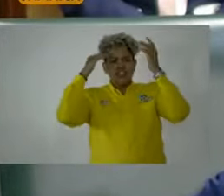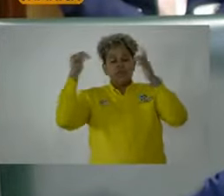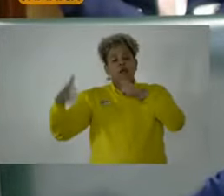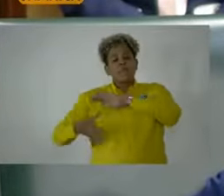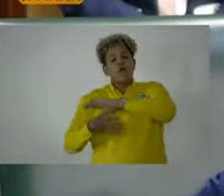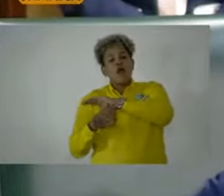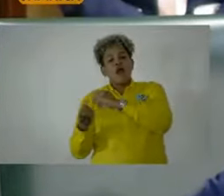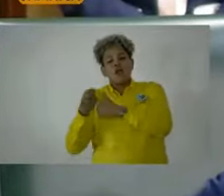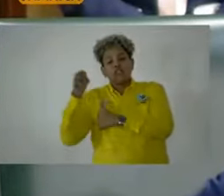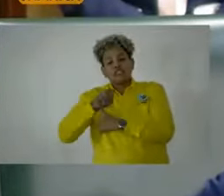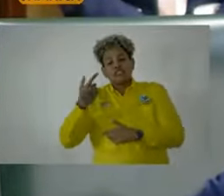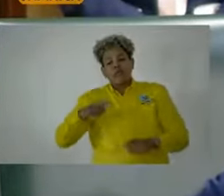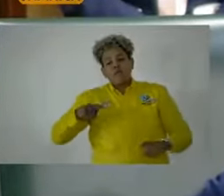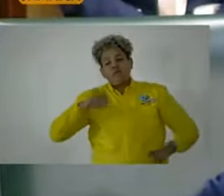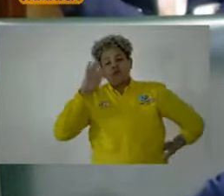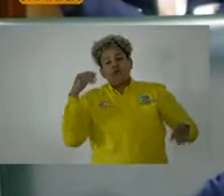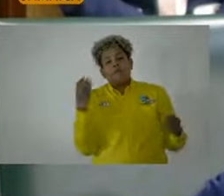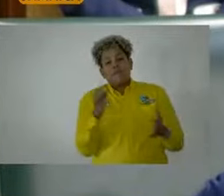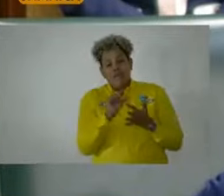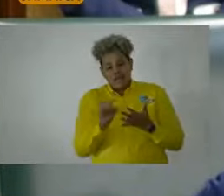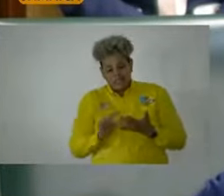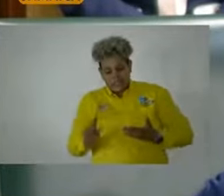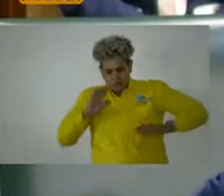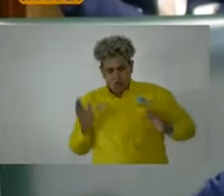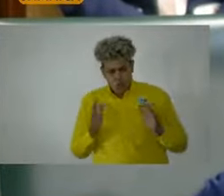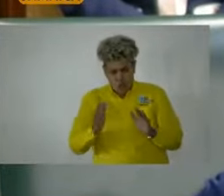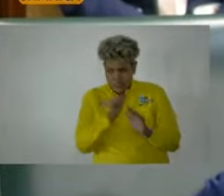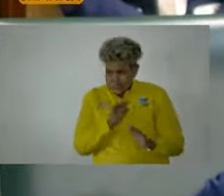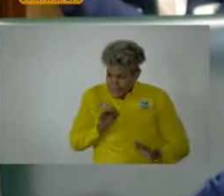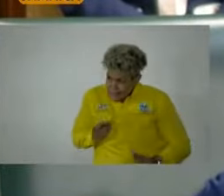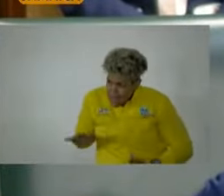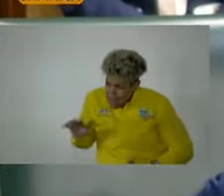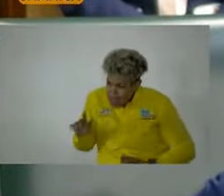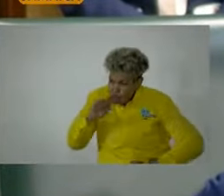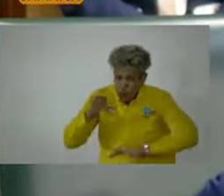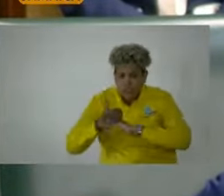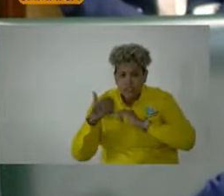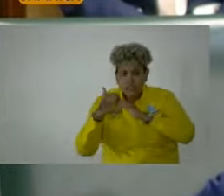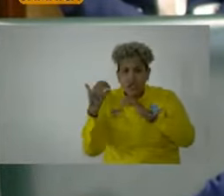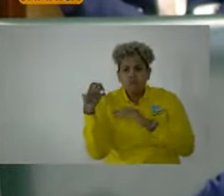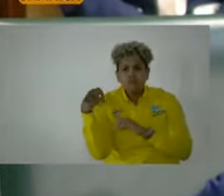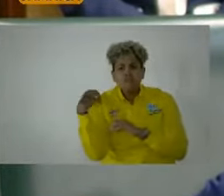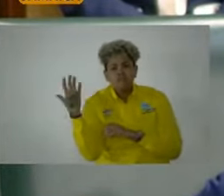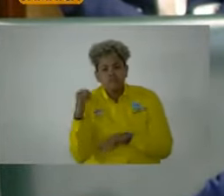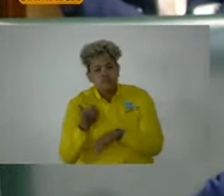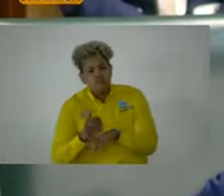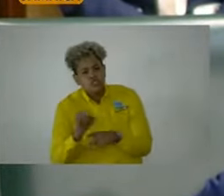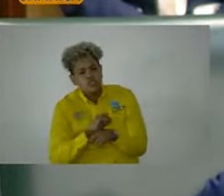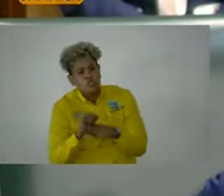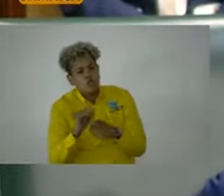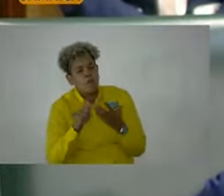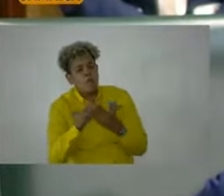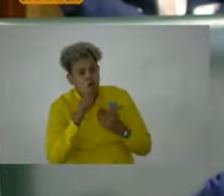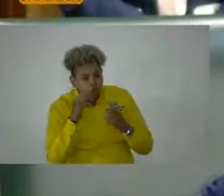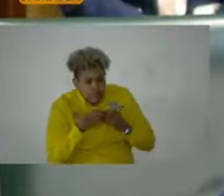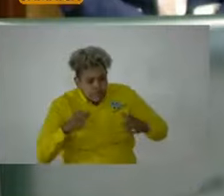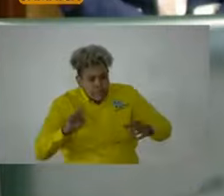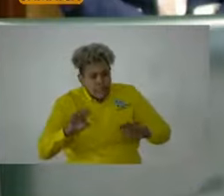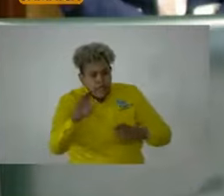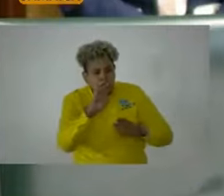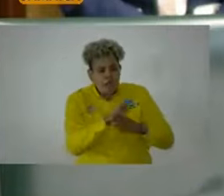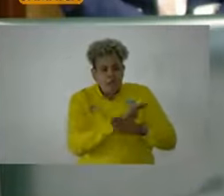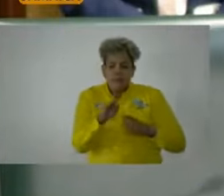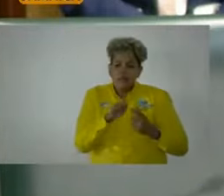priorities. We will provide incentives to encourage employers to establish internship programs that build the needs of their